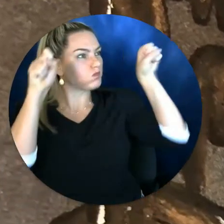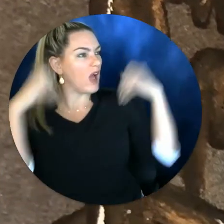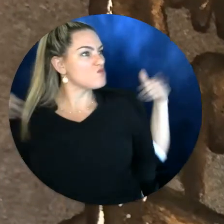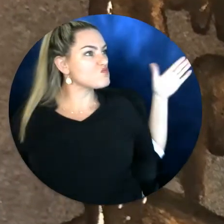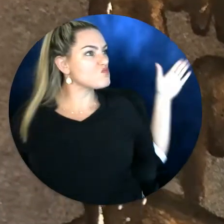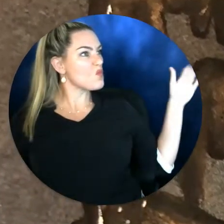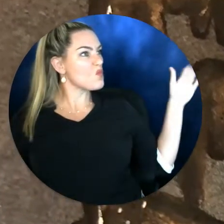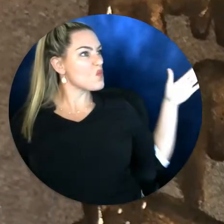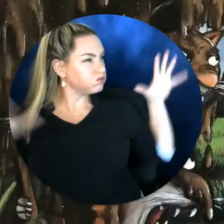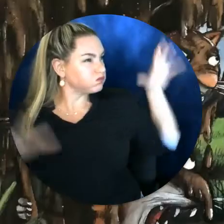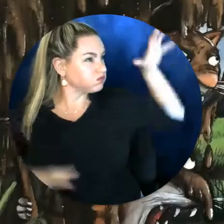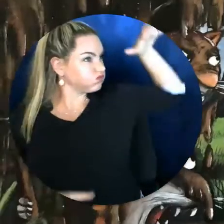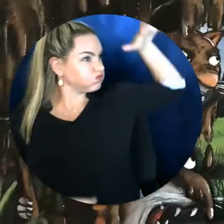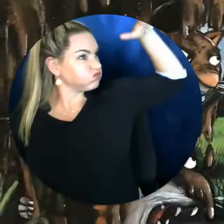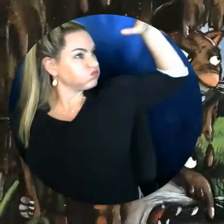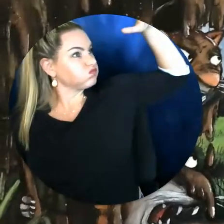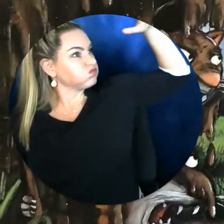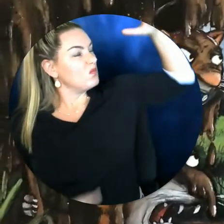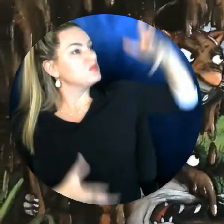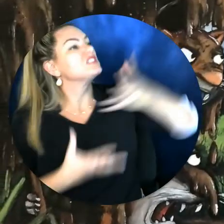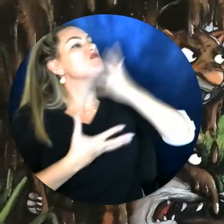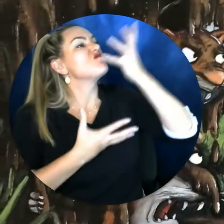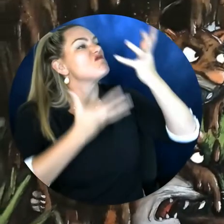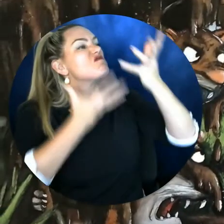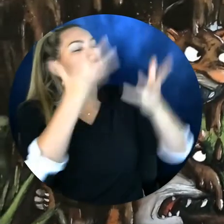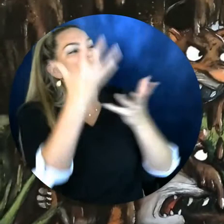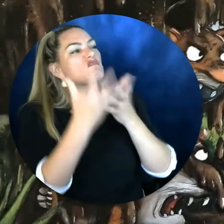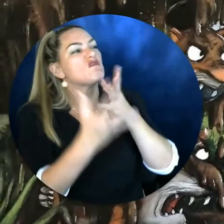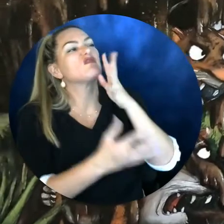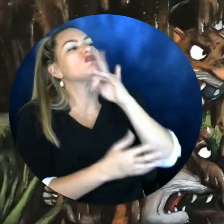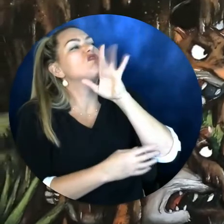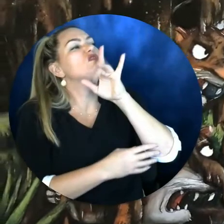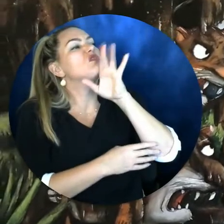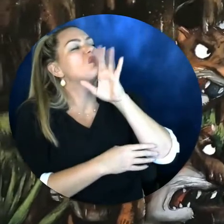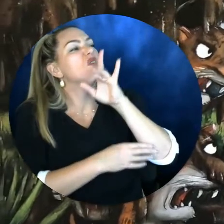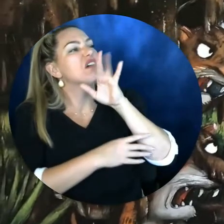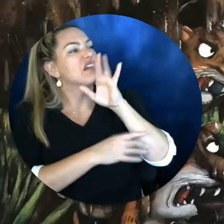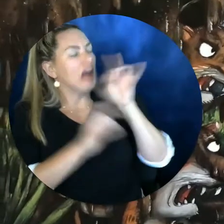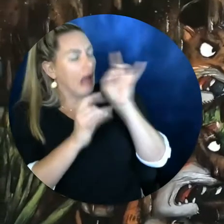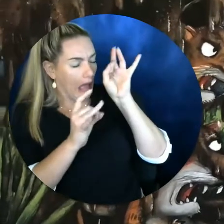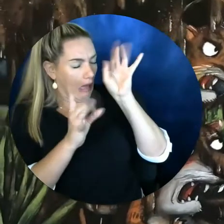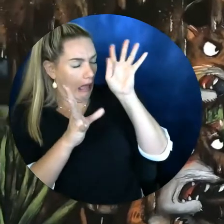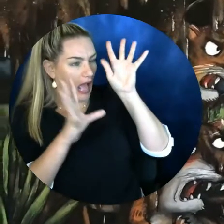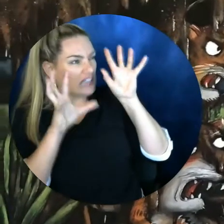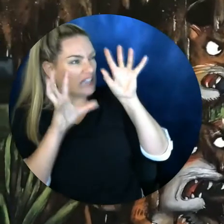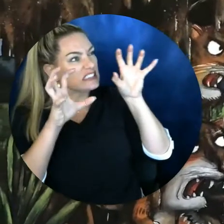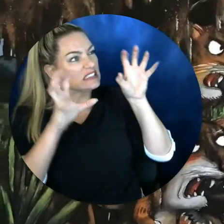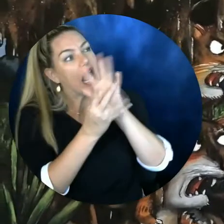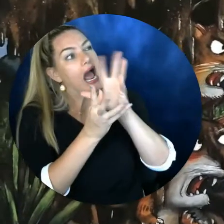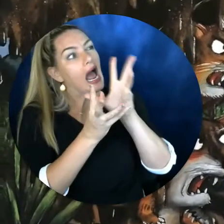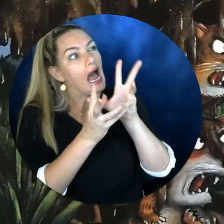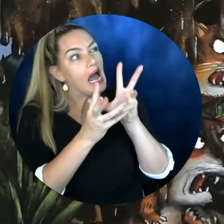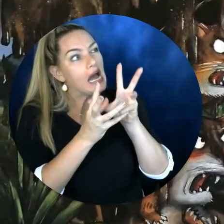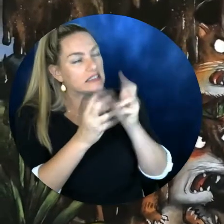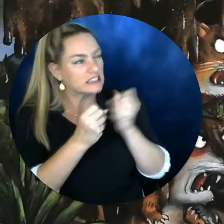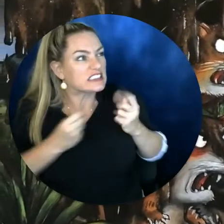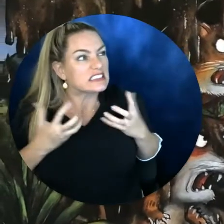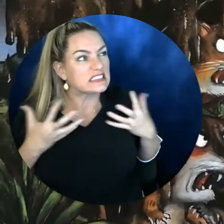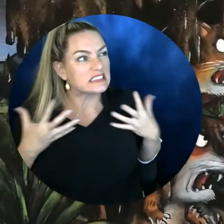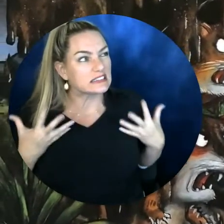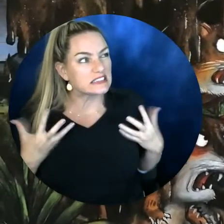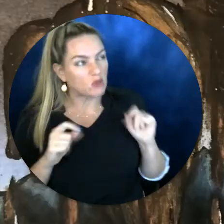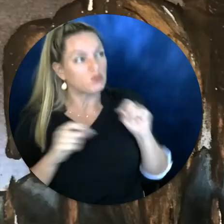a bird. And its terrible voice, when it started to speak, was a yowl and a growl